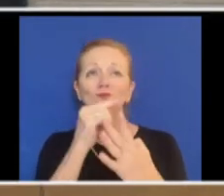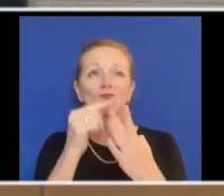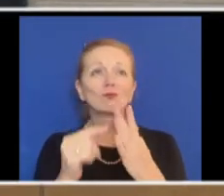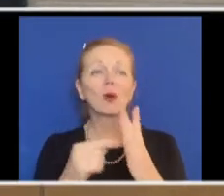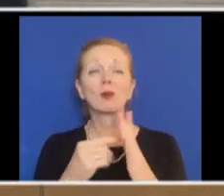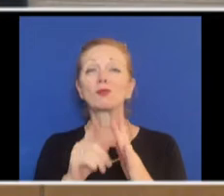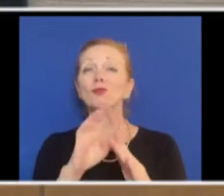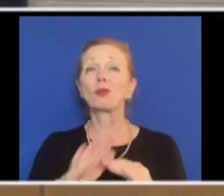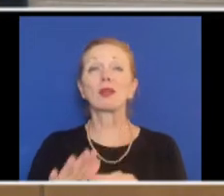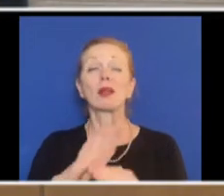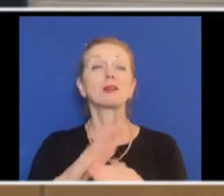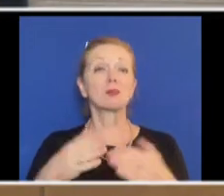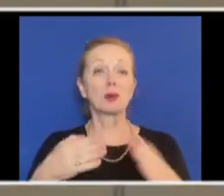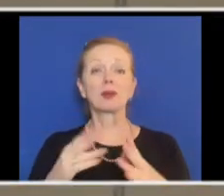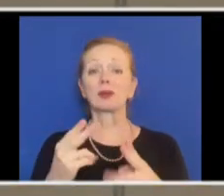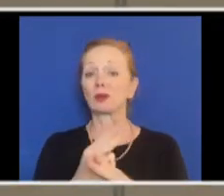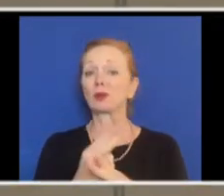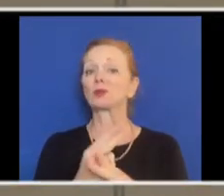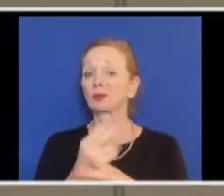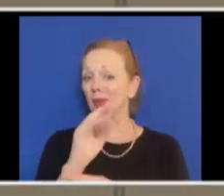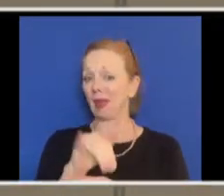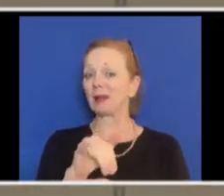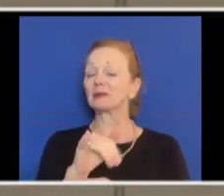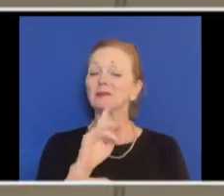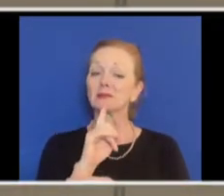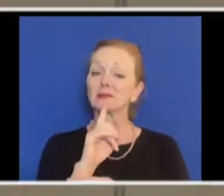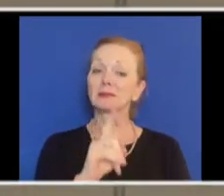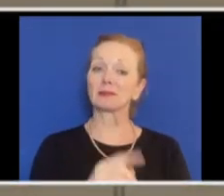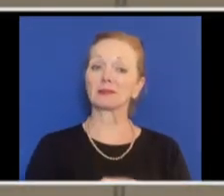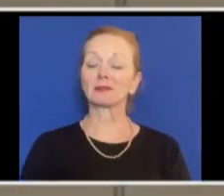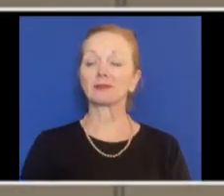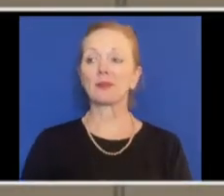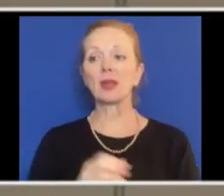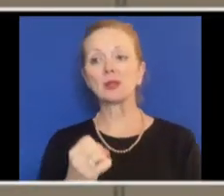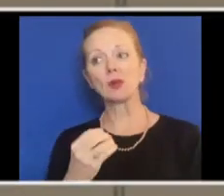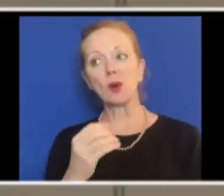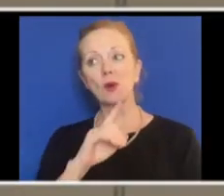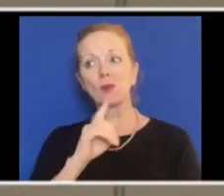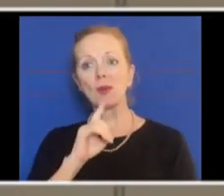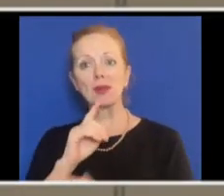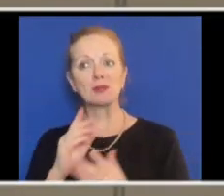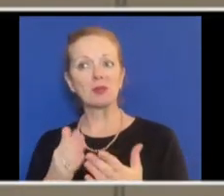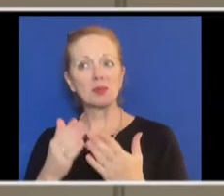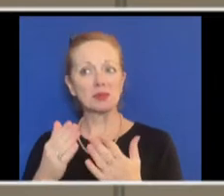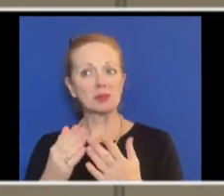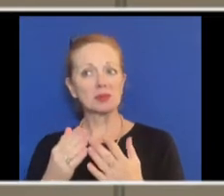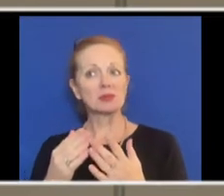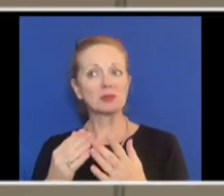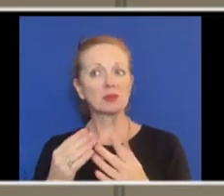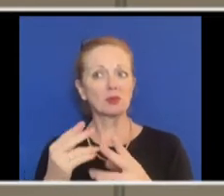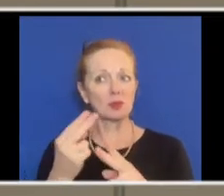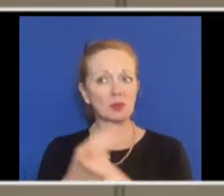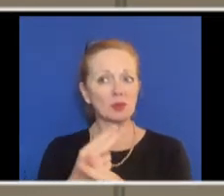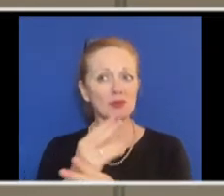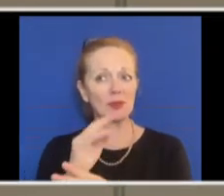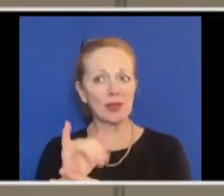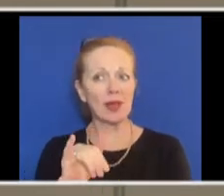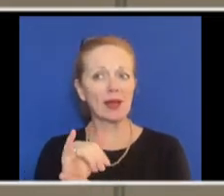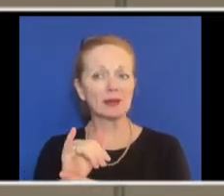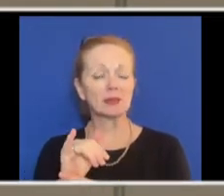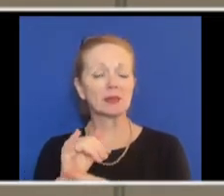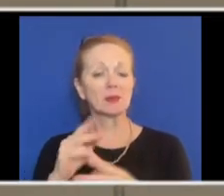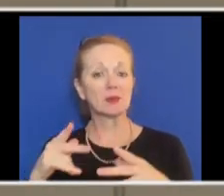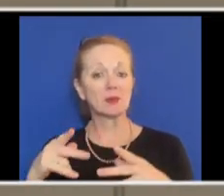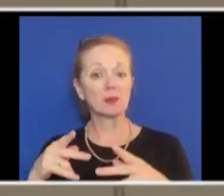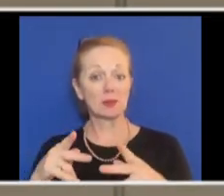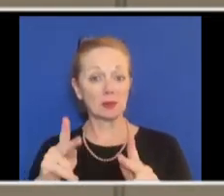allowed use in the use table so the prescription they would have to meet prescribed uses for that to be allowed with